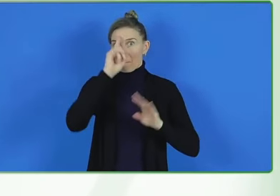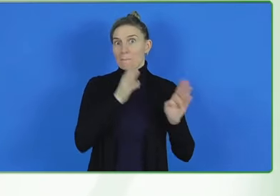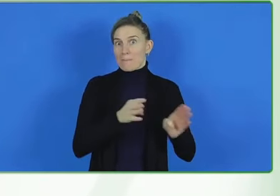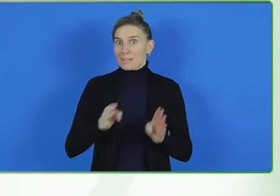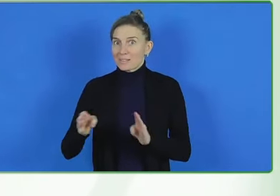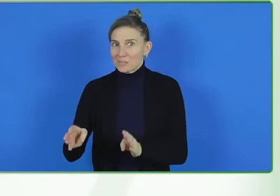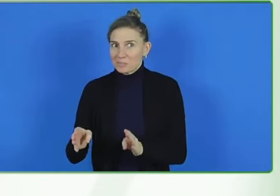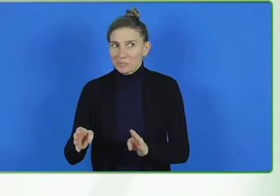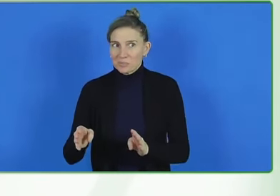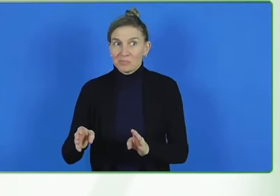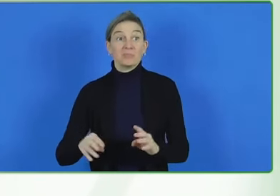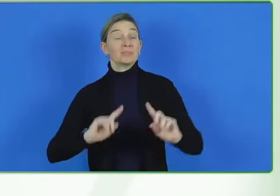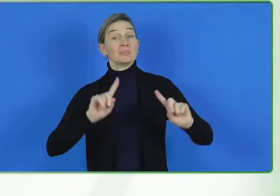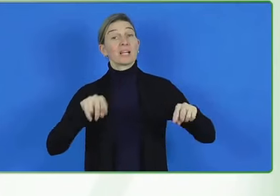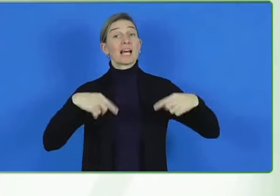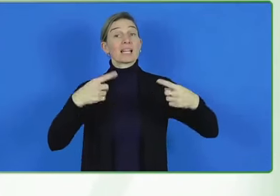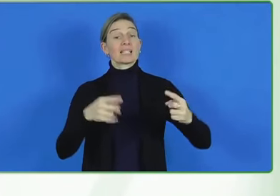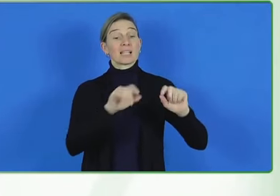please.